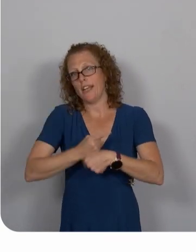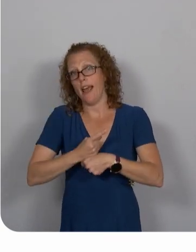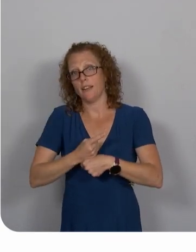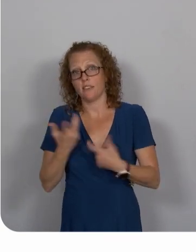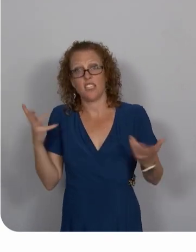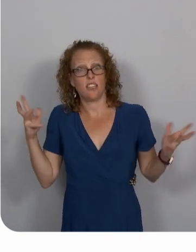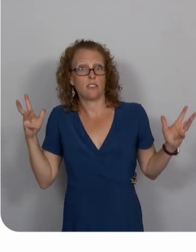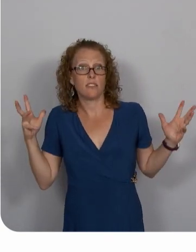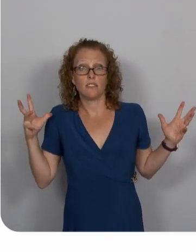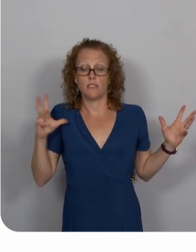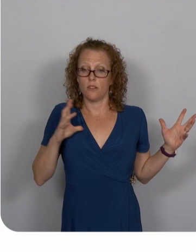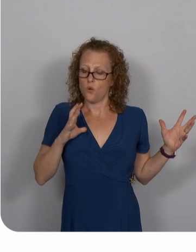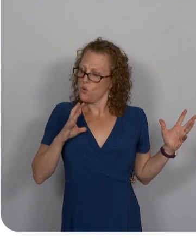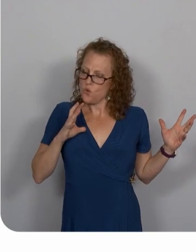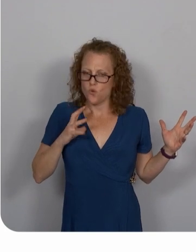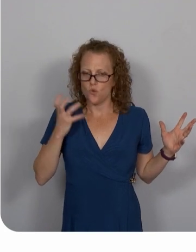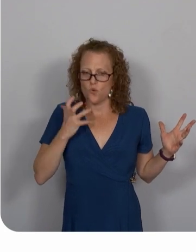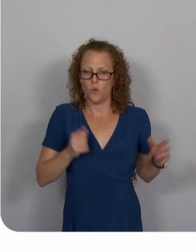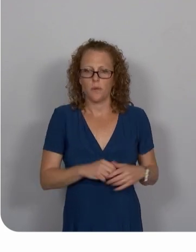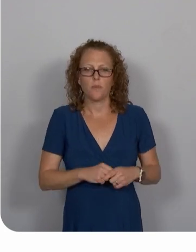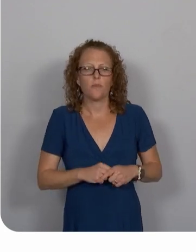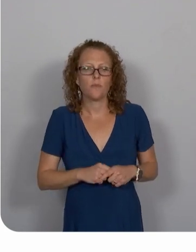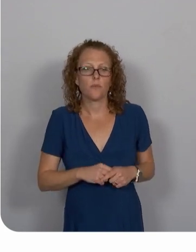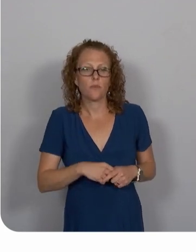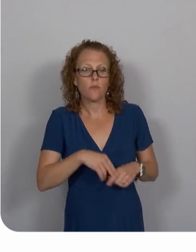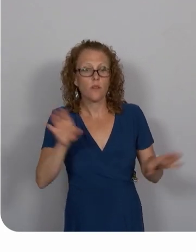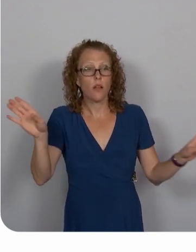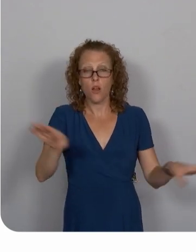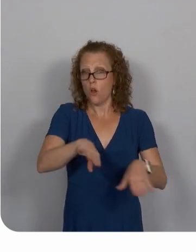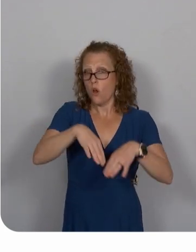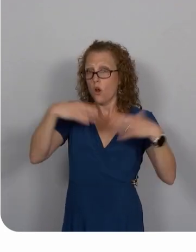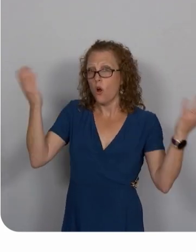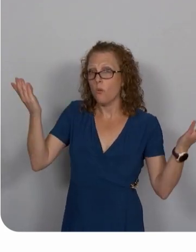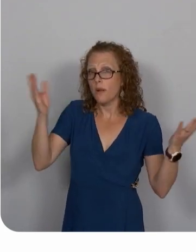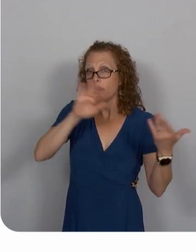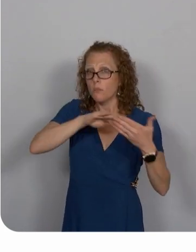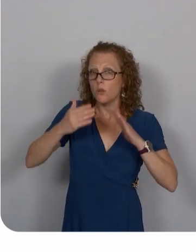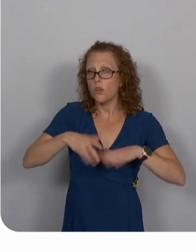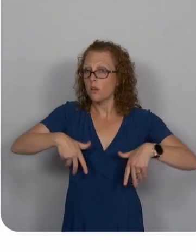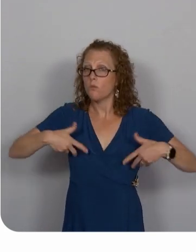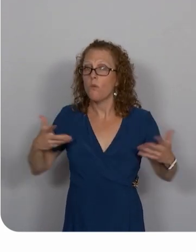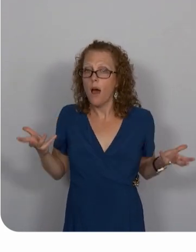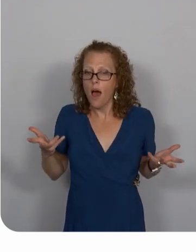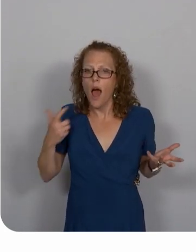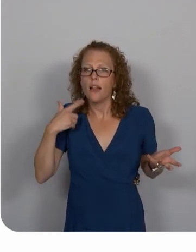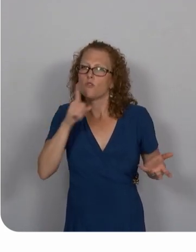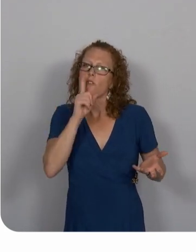Yeah. And the open source community has also really embraced our models.